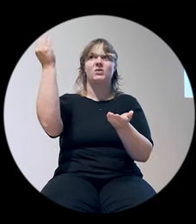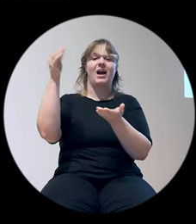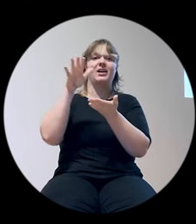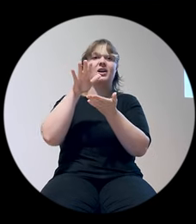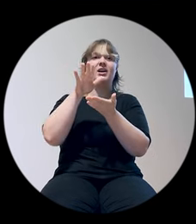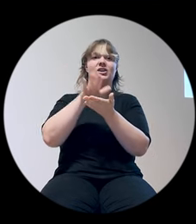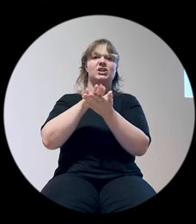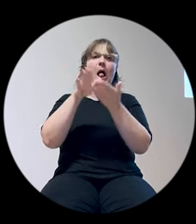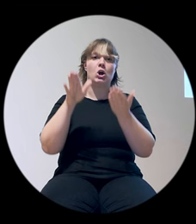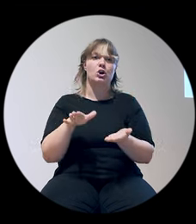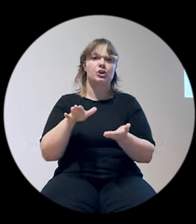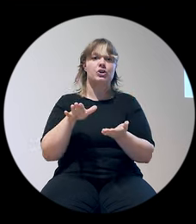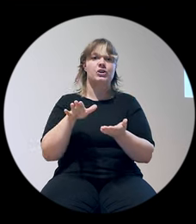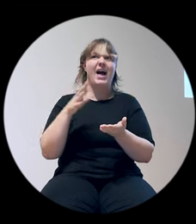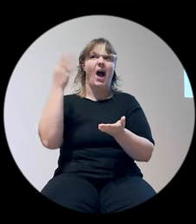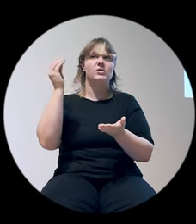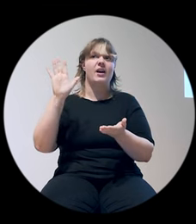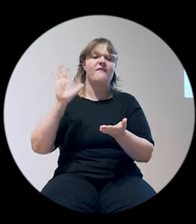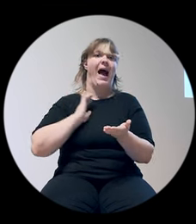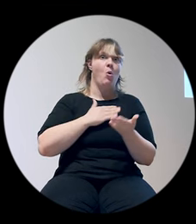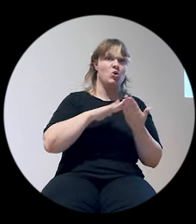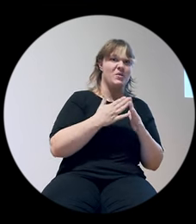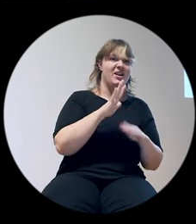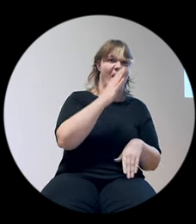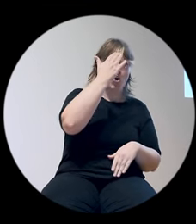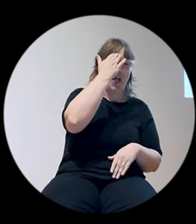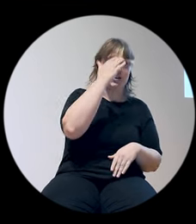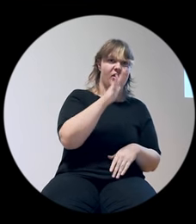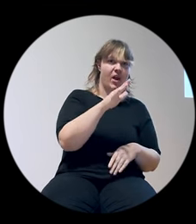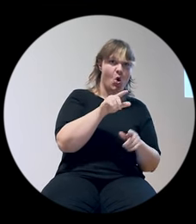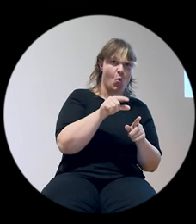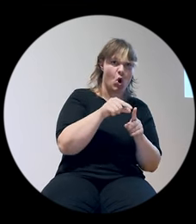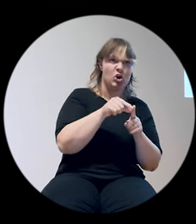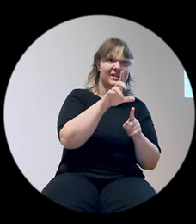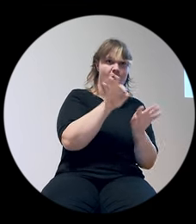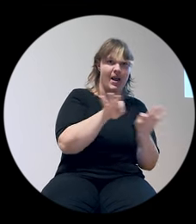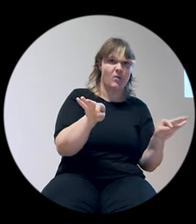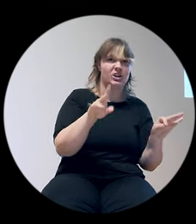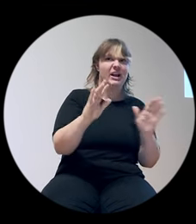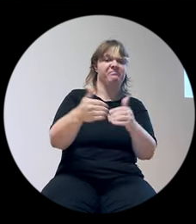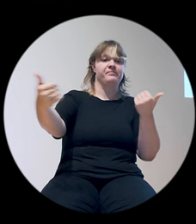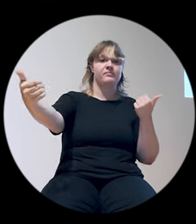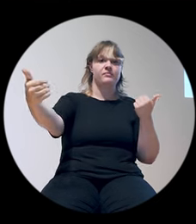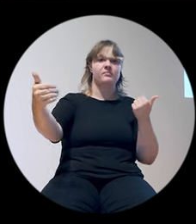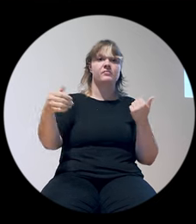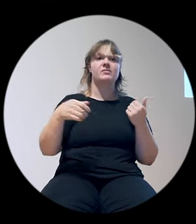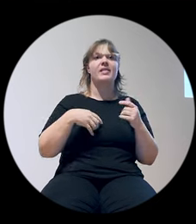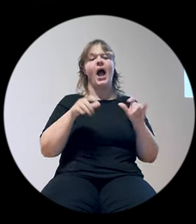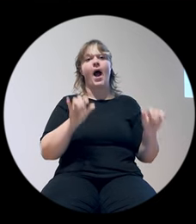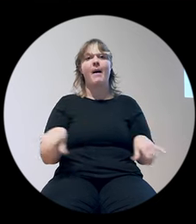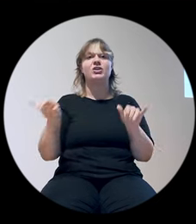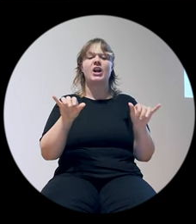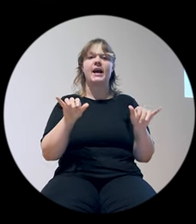community, of our elders' knowledge and words. That homogenized writing